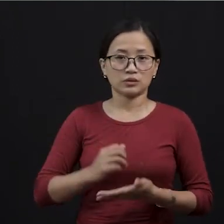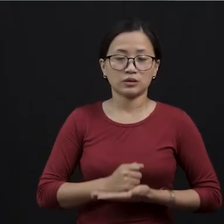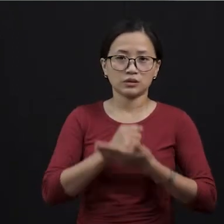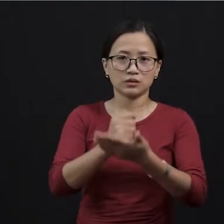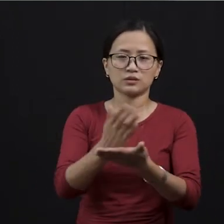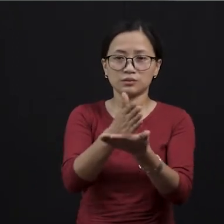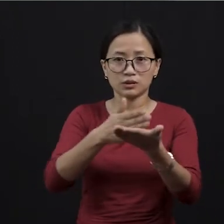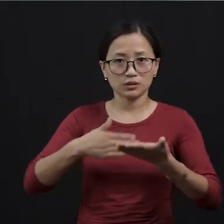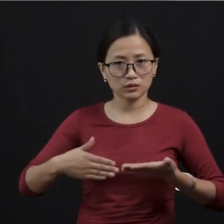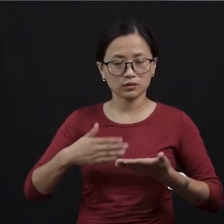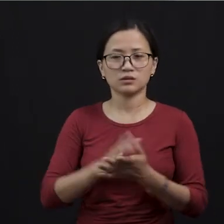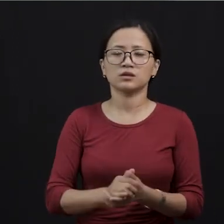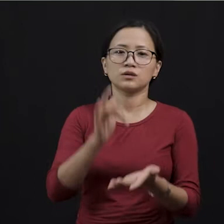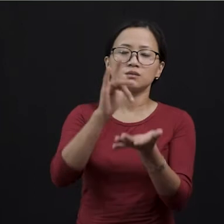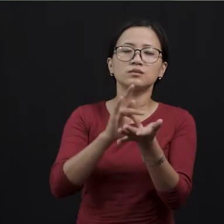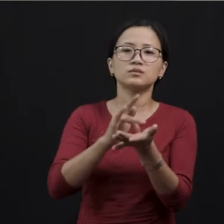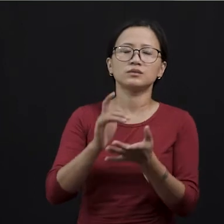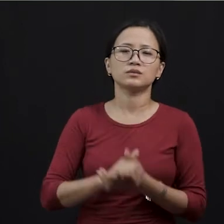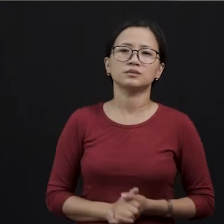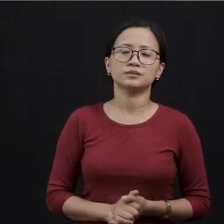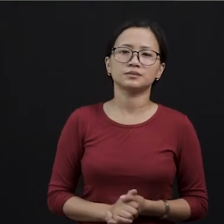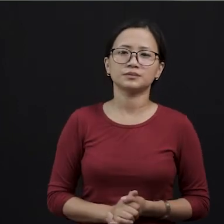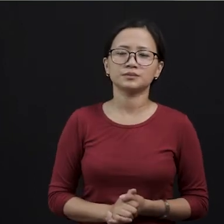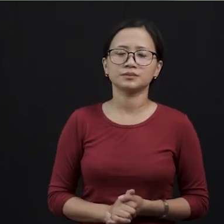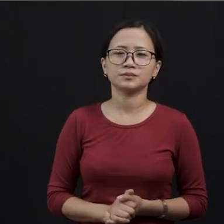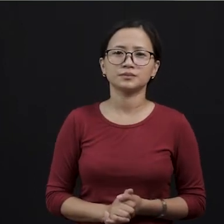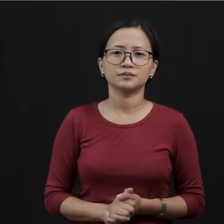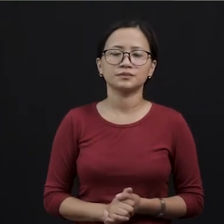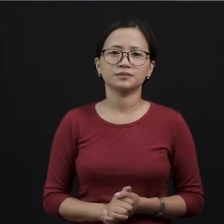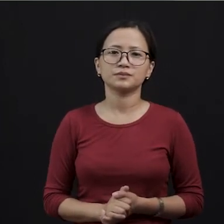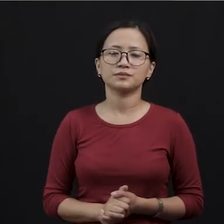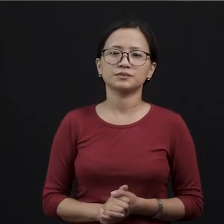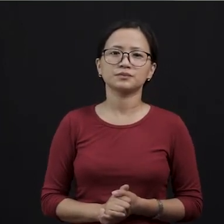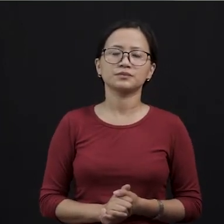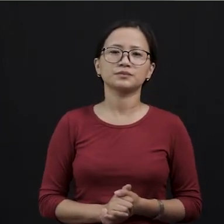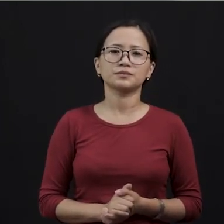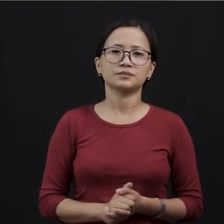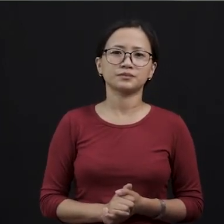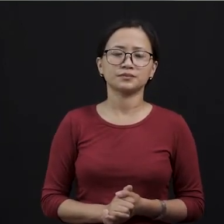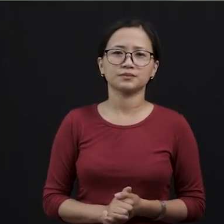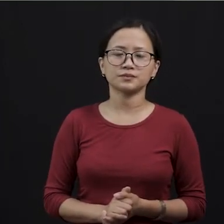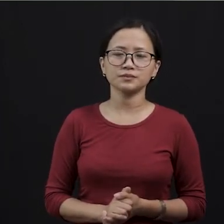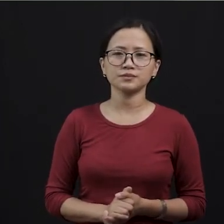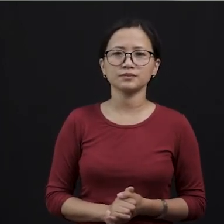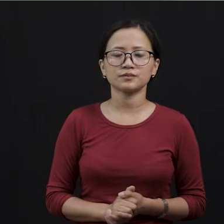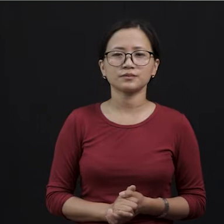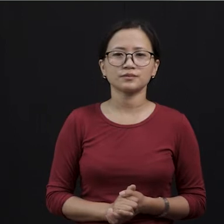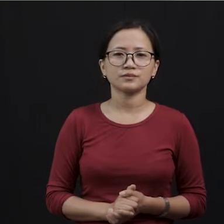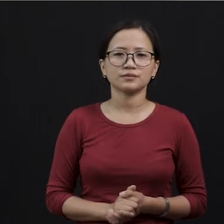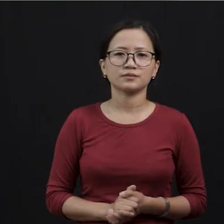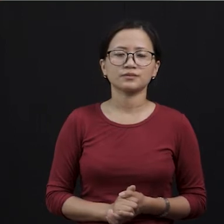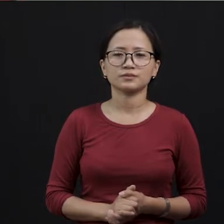in a particular place, yes or no? Because of the presence of the gills and the fins and the tails, they are able to live in water, yes or